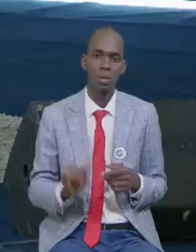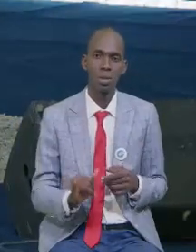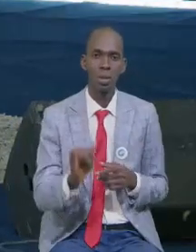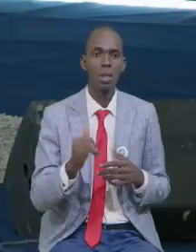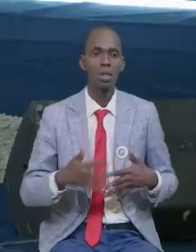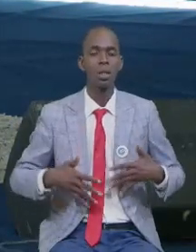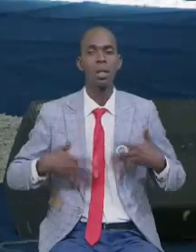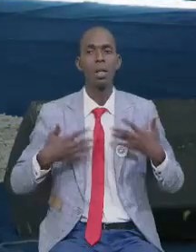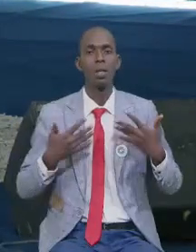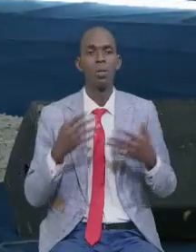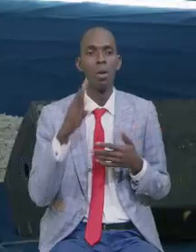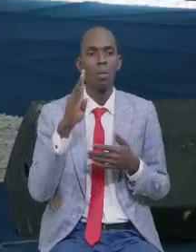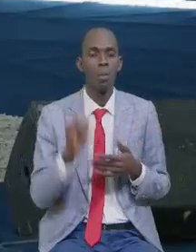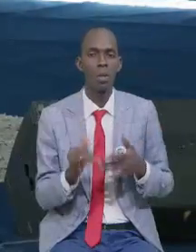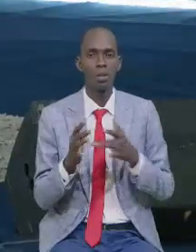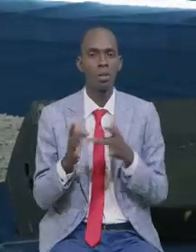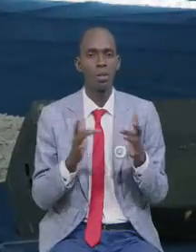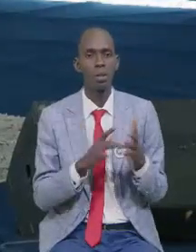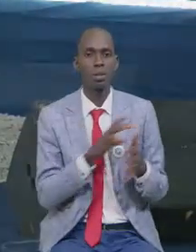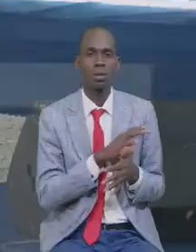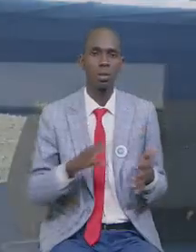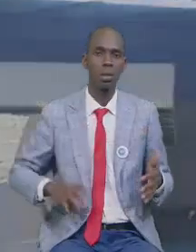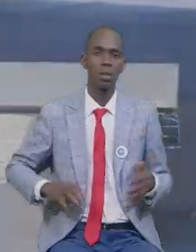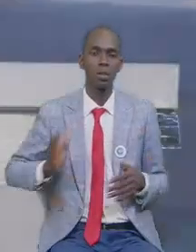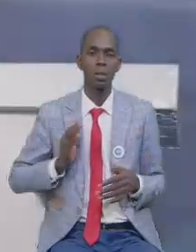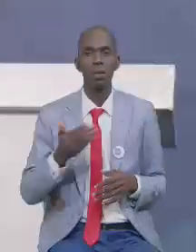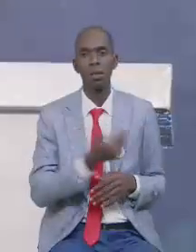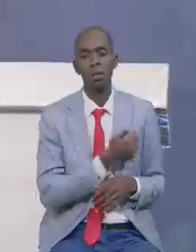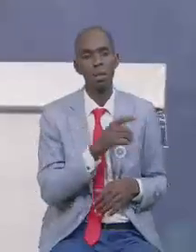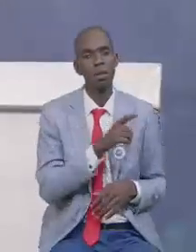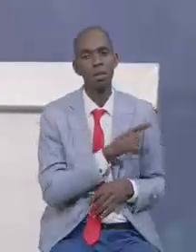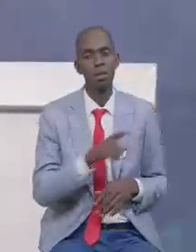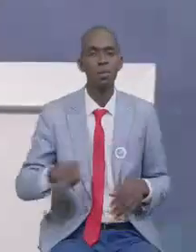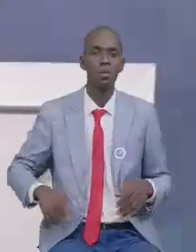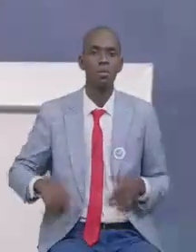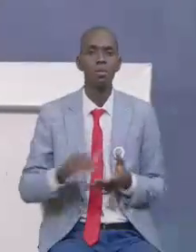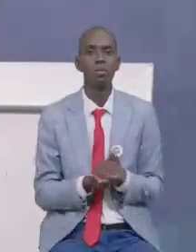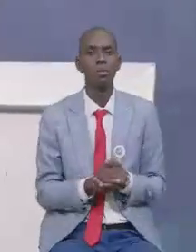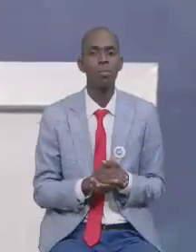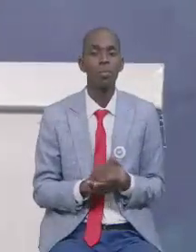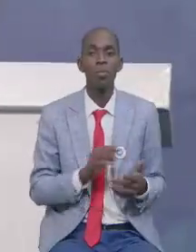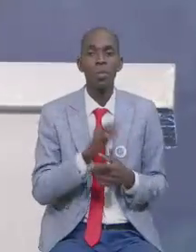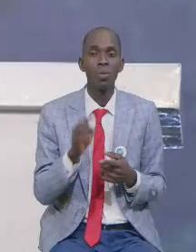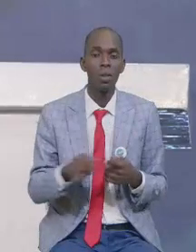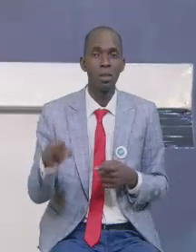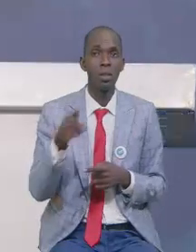eternal life by Jesus Christ our Lord. When he becomes our Lord, he becomes